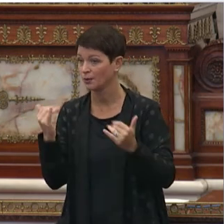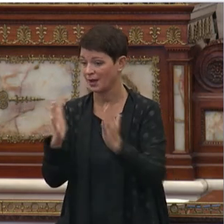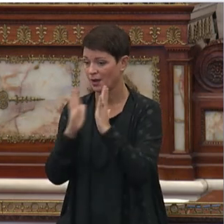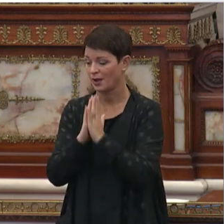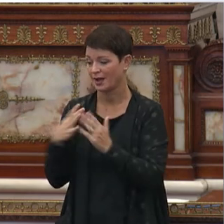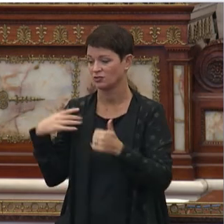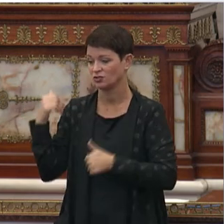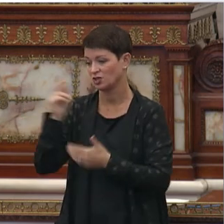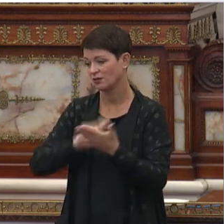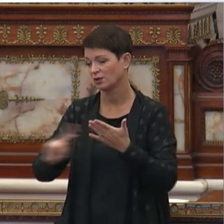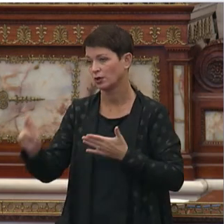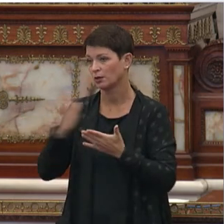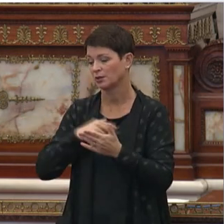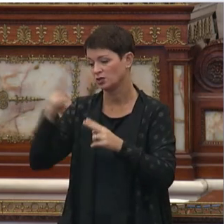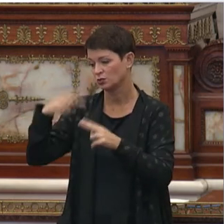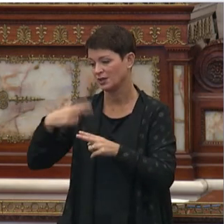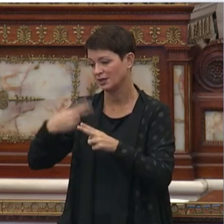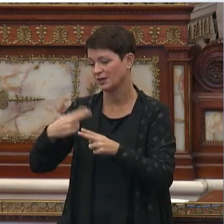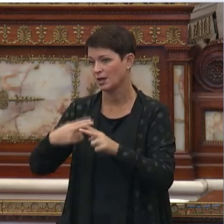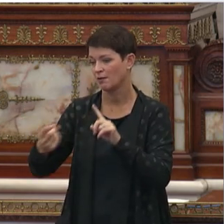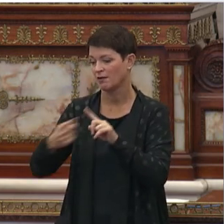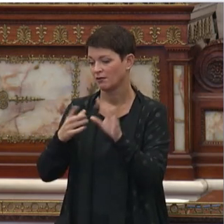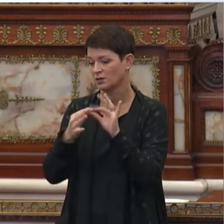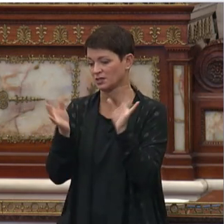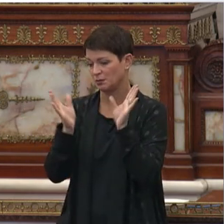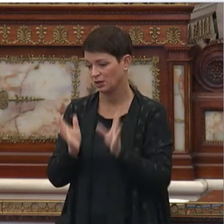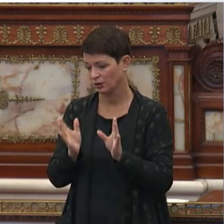chief clerk to please read the name of our first speaker.